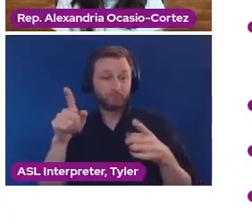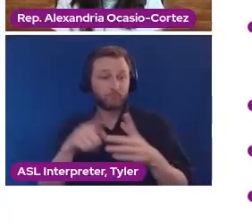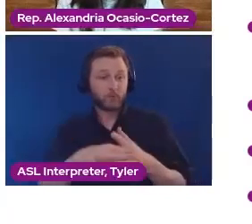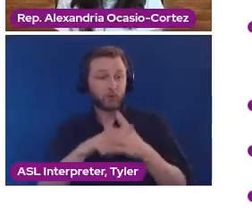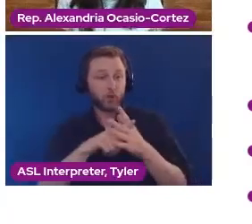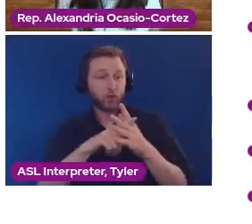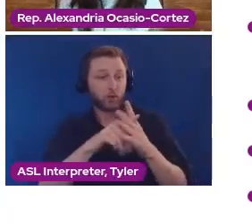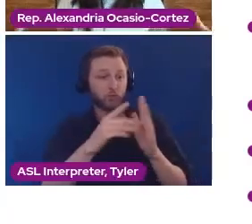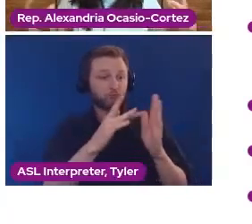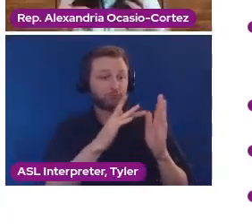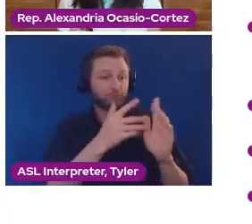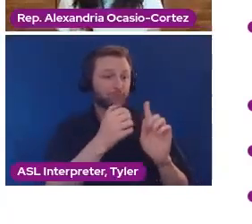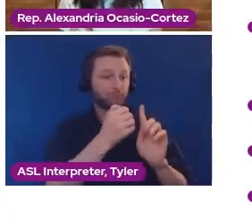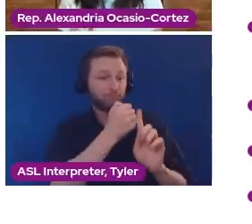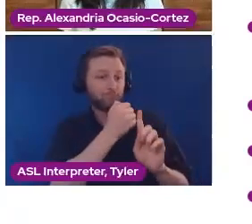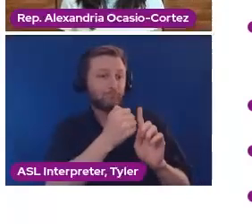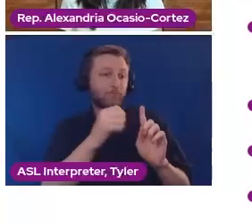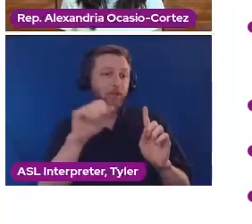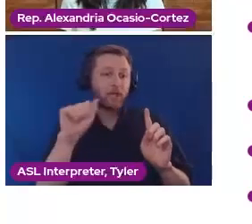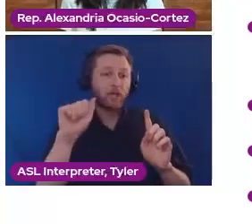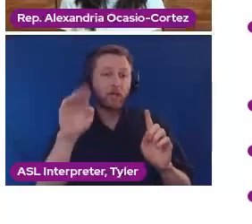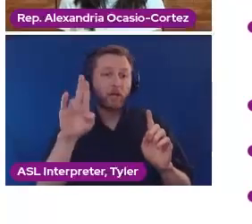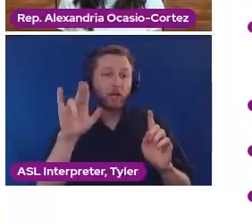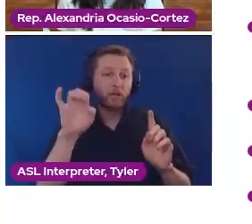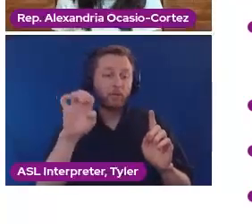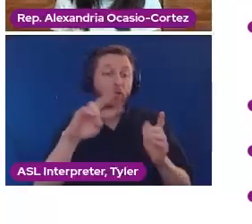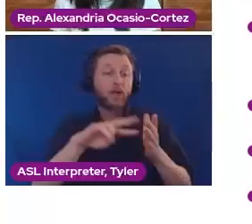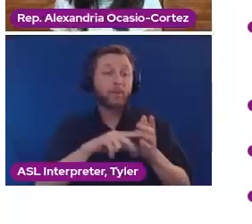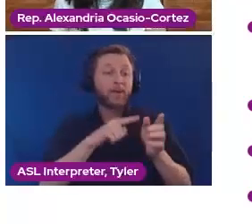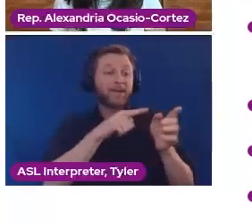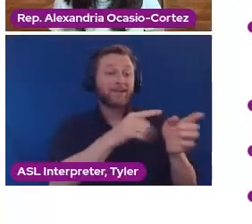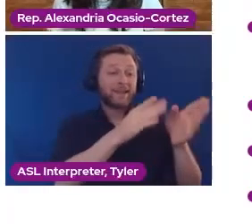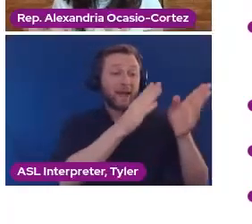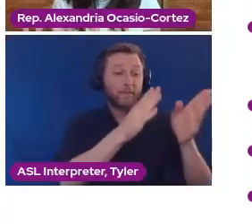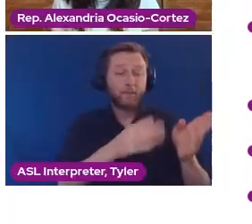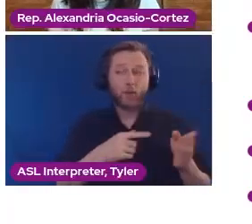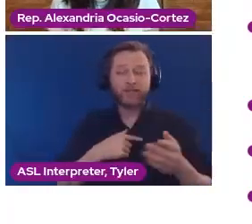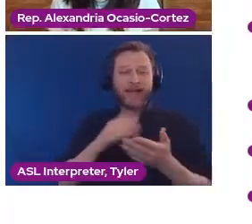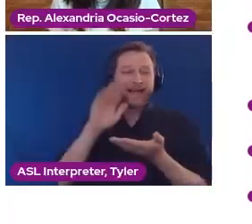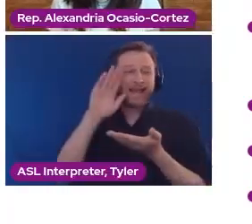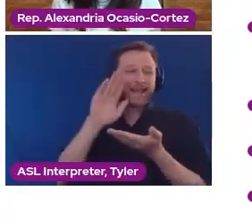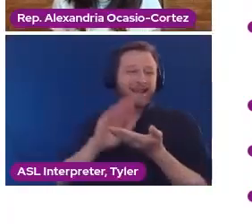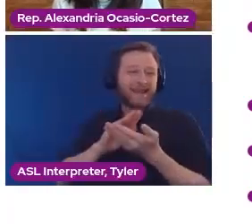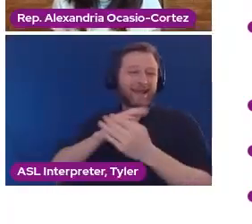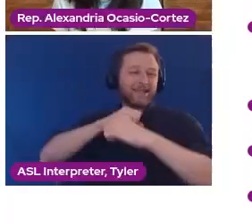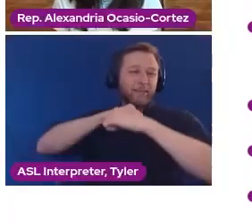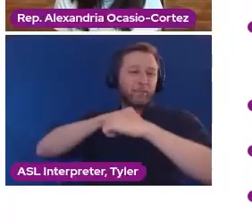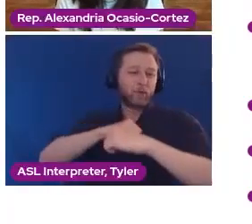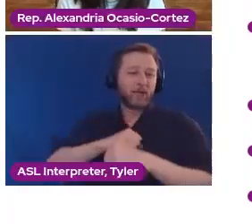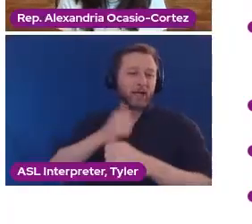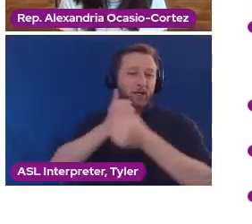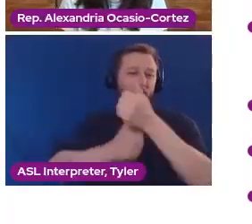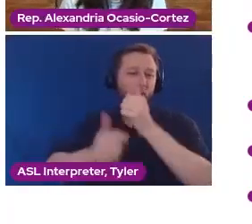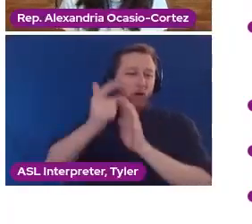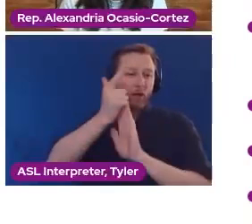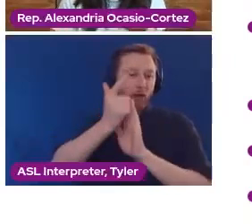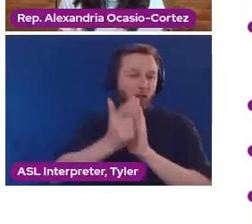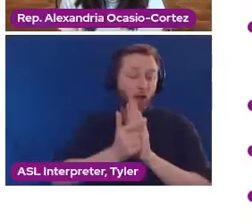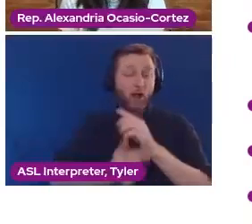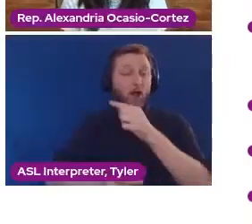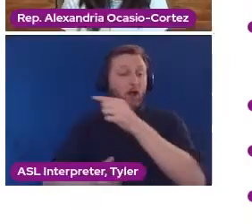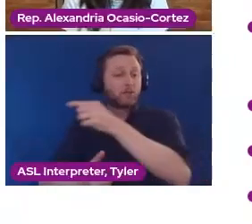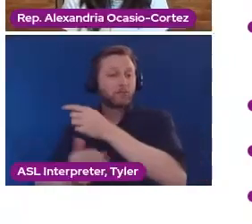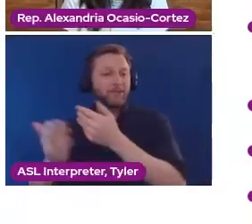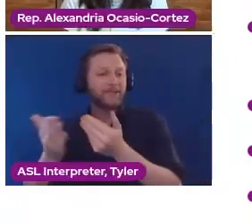you, you had much fewer protections, and that person could much more easily get a gun because they